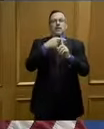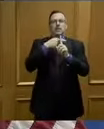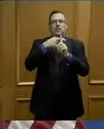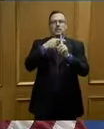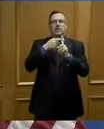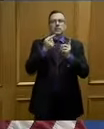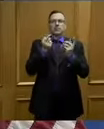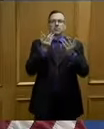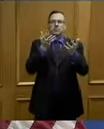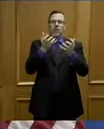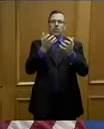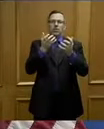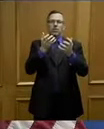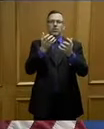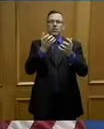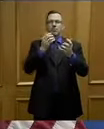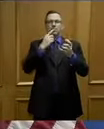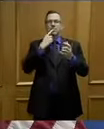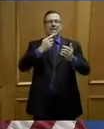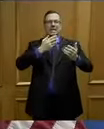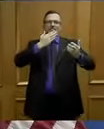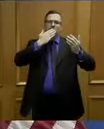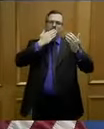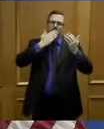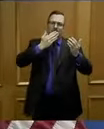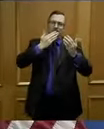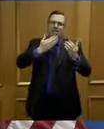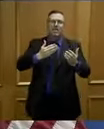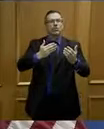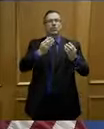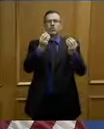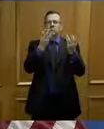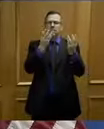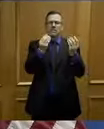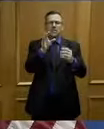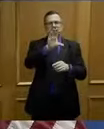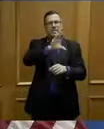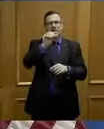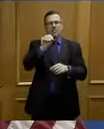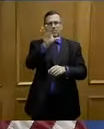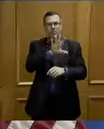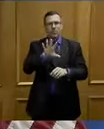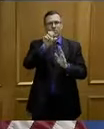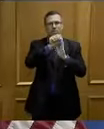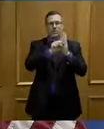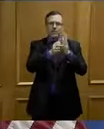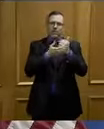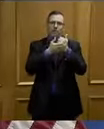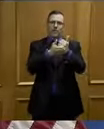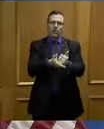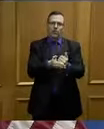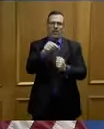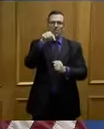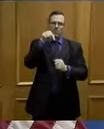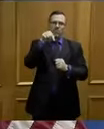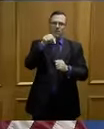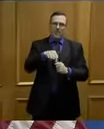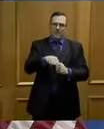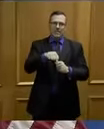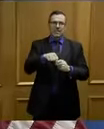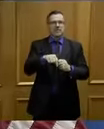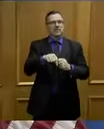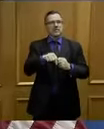also want to give a real shout out to some of the companies in our state that are helping us with this effort. So I've said many times